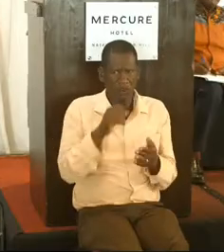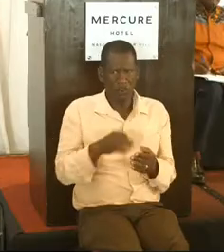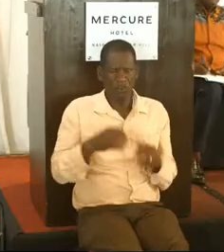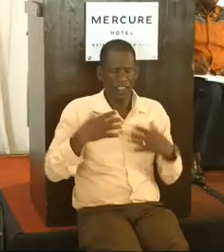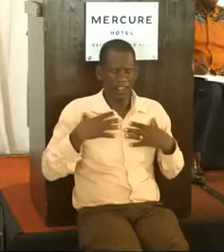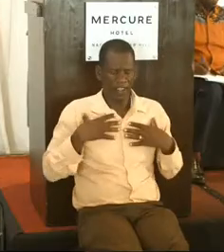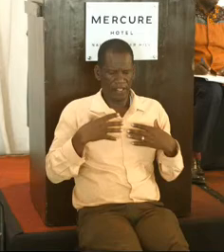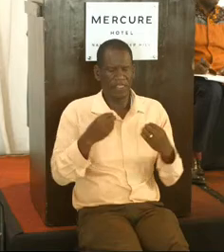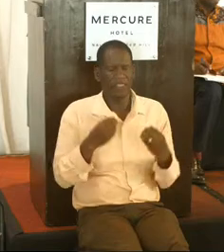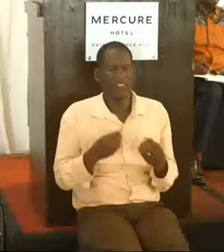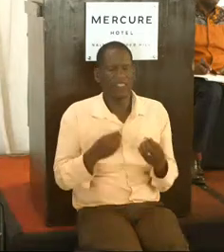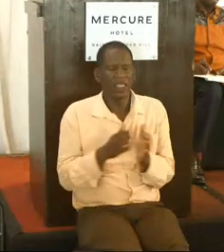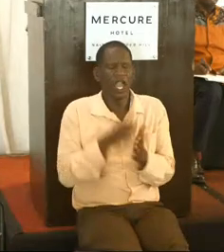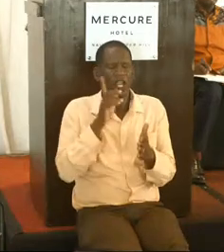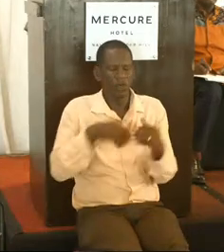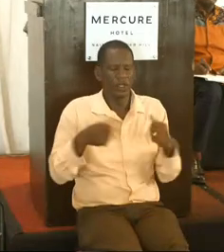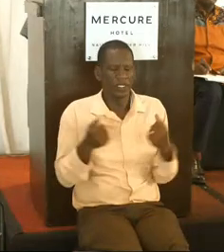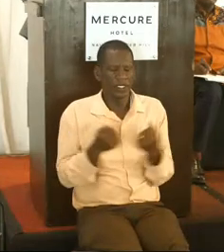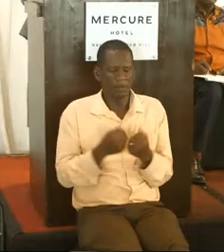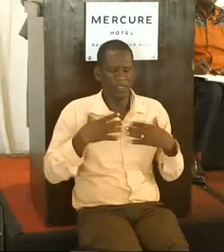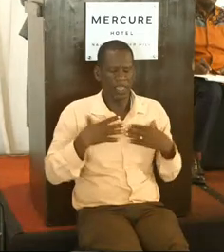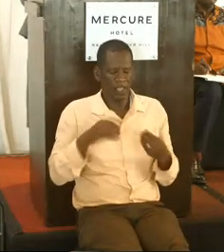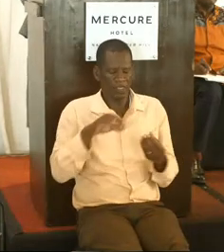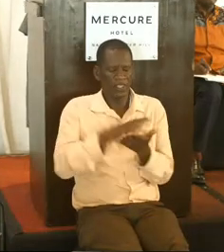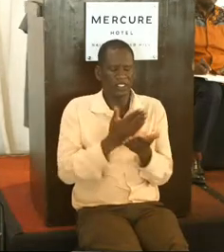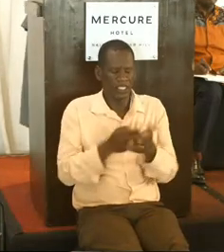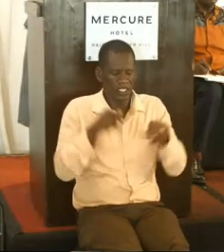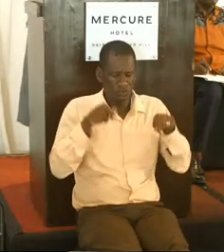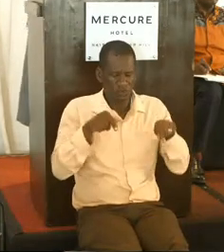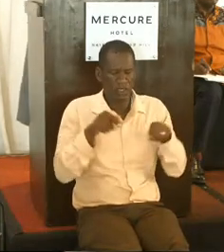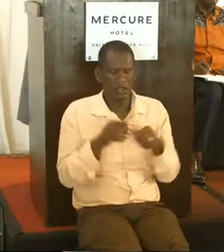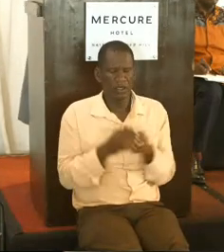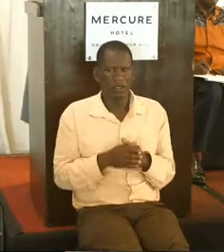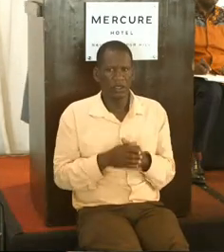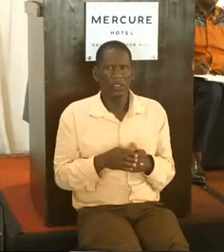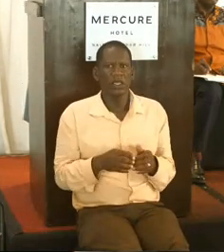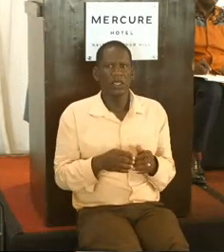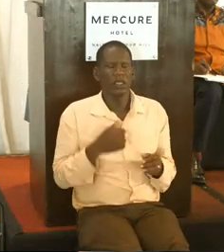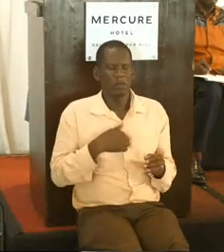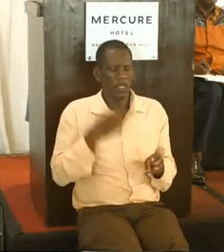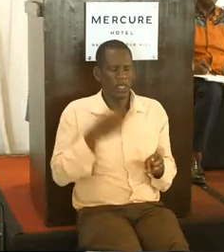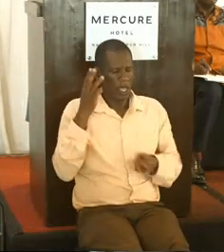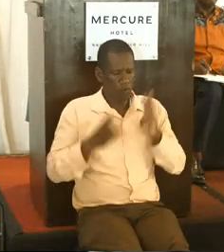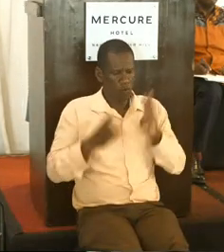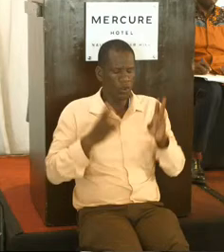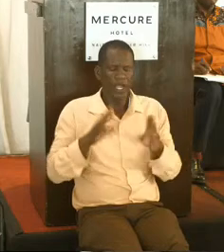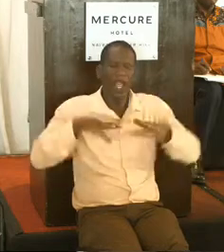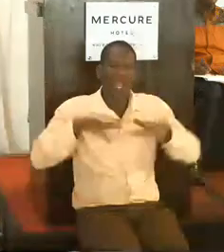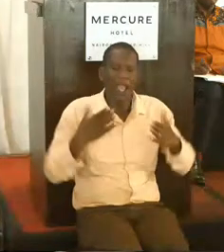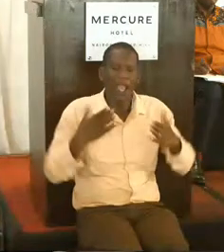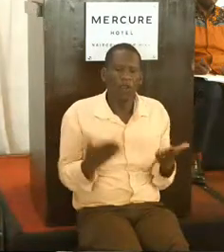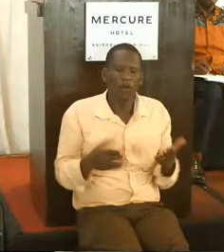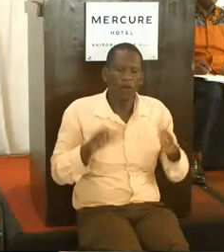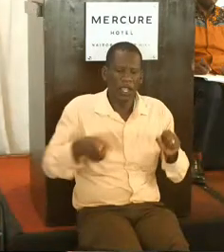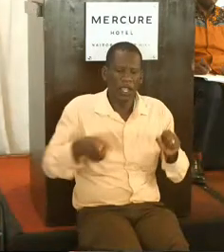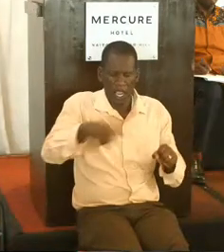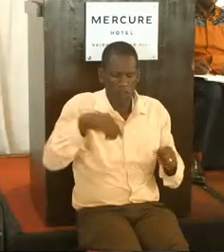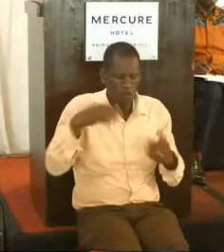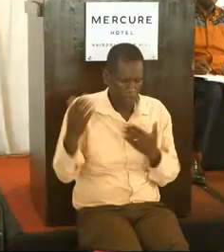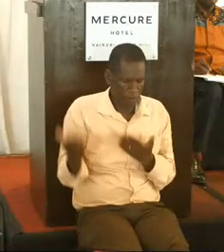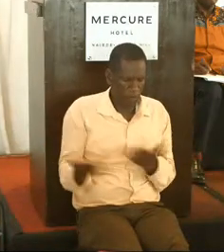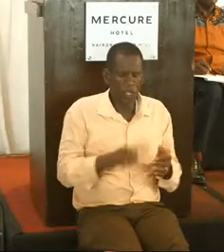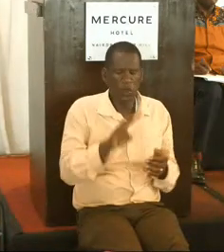Health and what is happening in our health sector today I'm just worried how we are going to bring